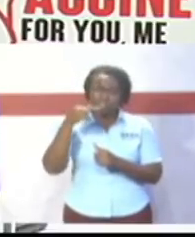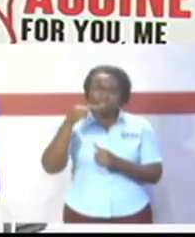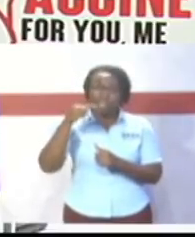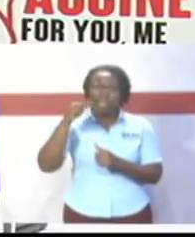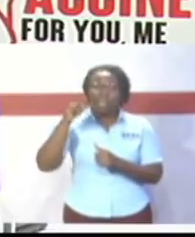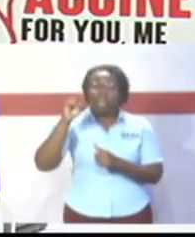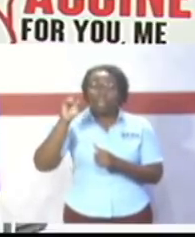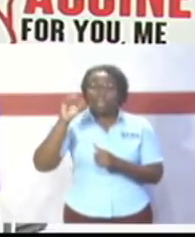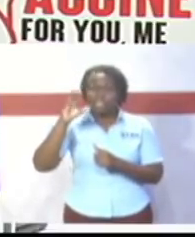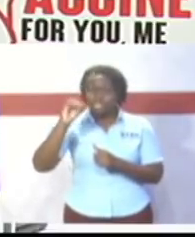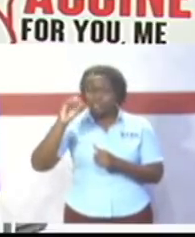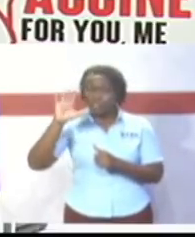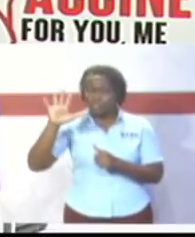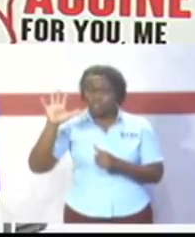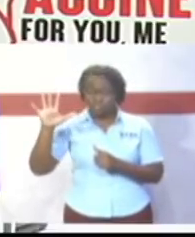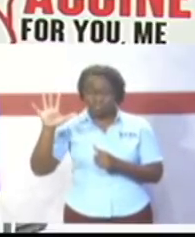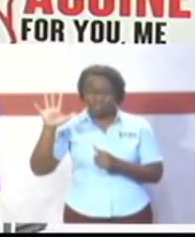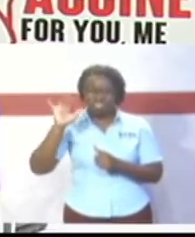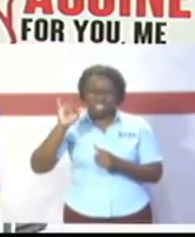635,055, which is about